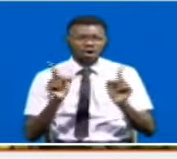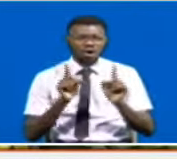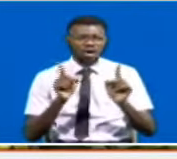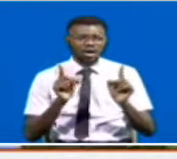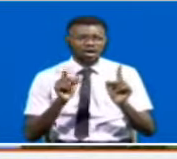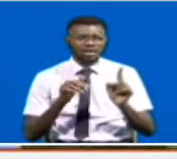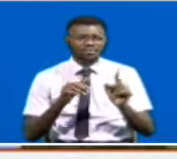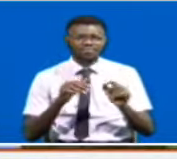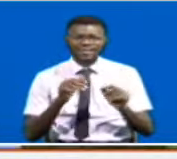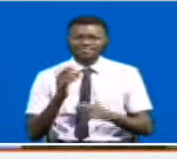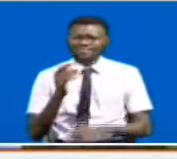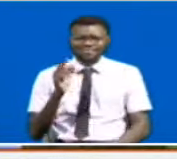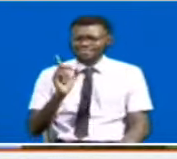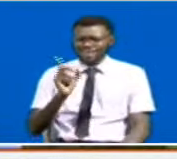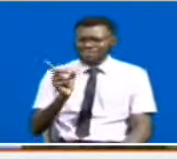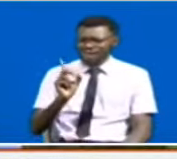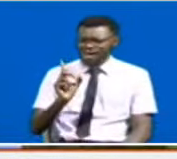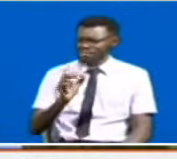That is never done at all.